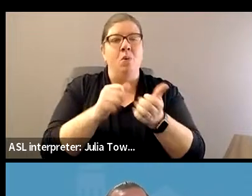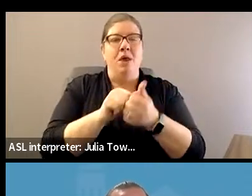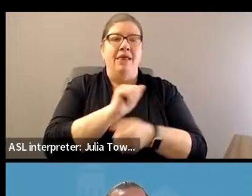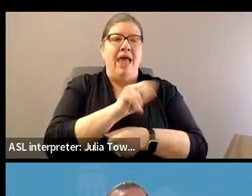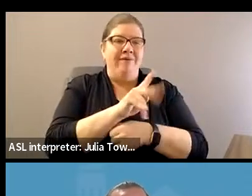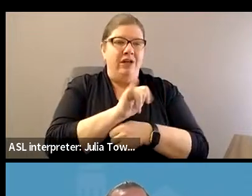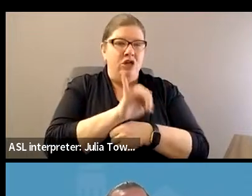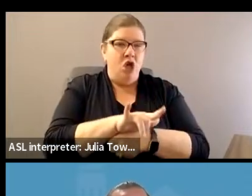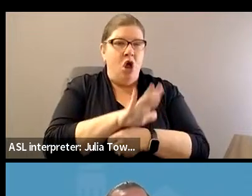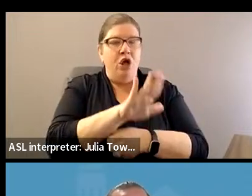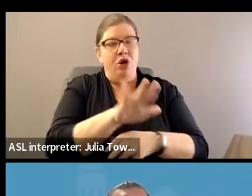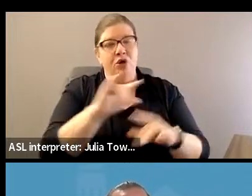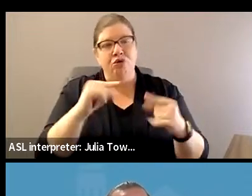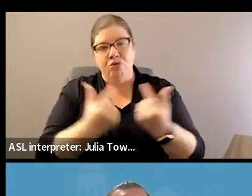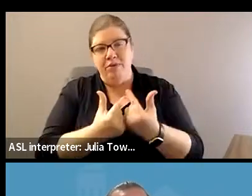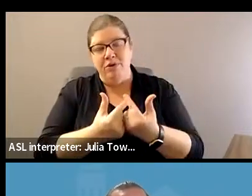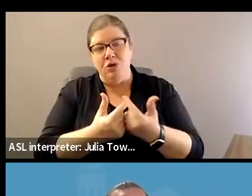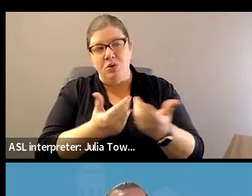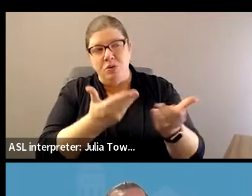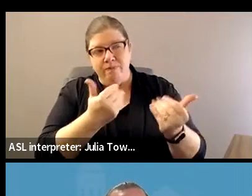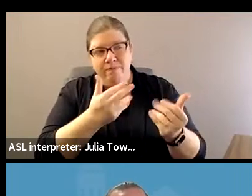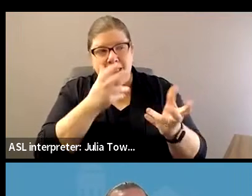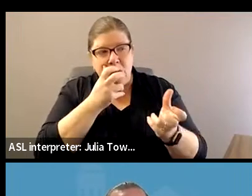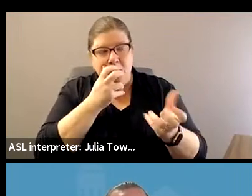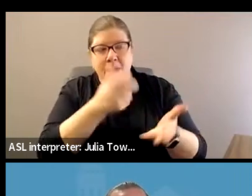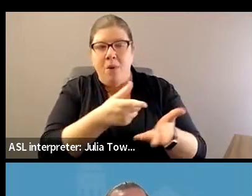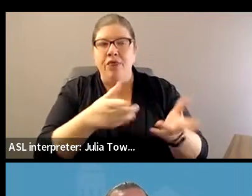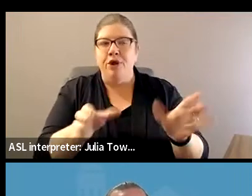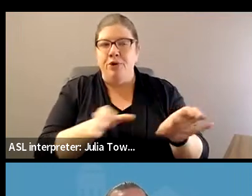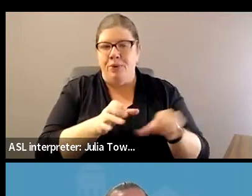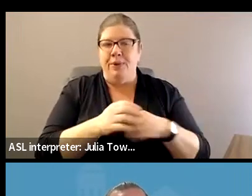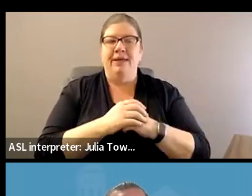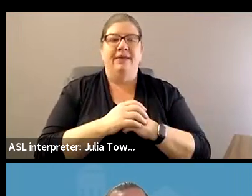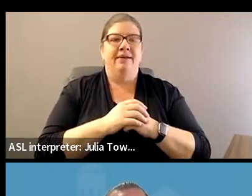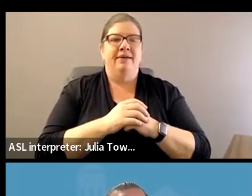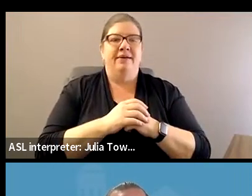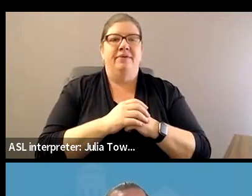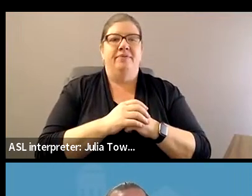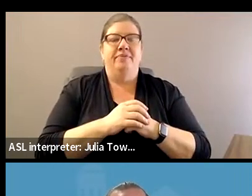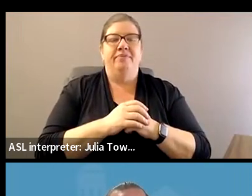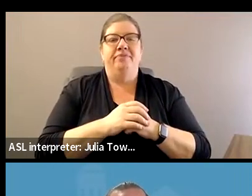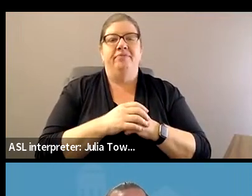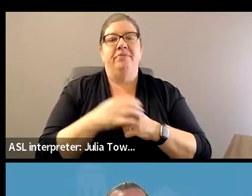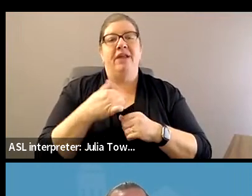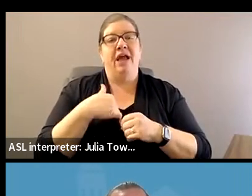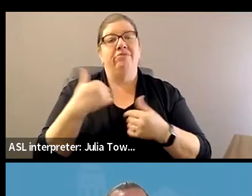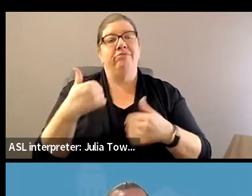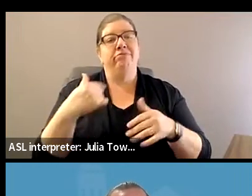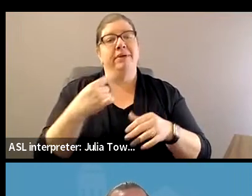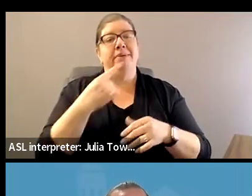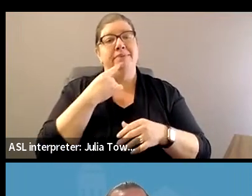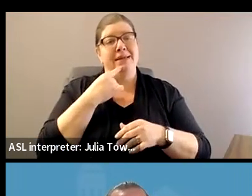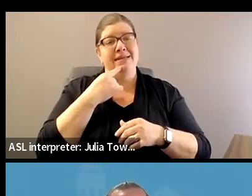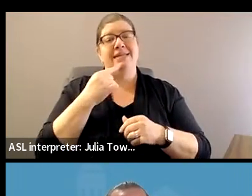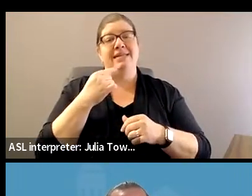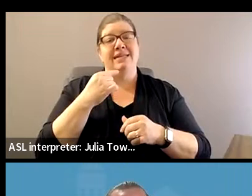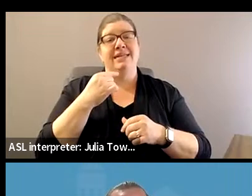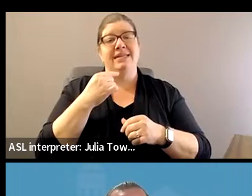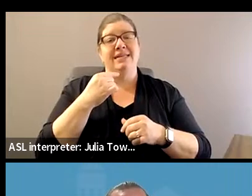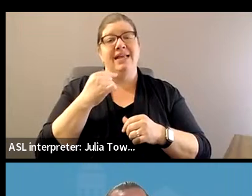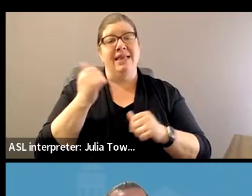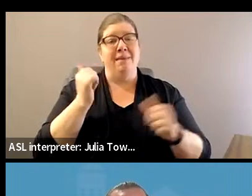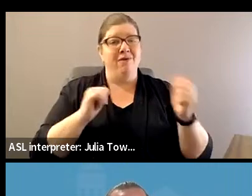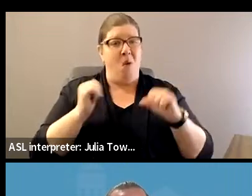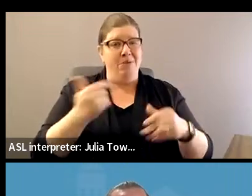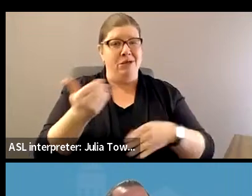her group. I'm excited to hear about what they're doing. I do miss the performance, that we're